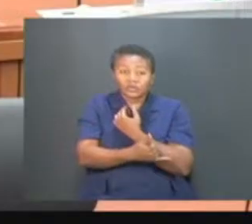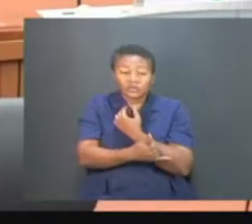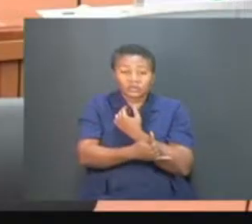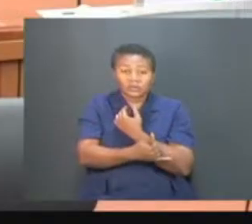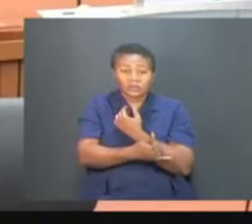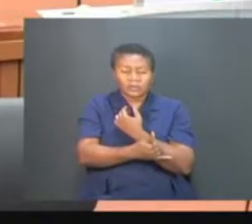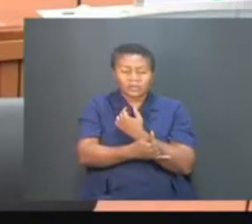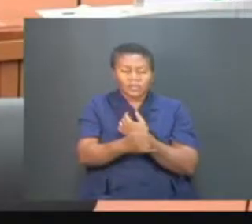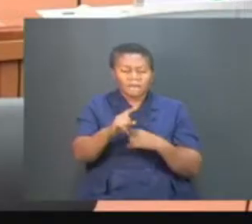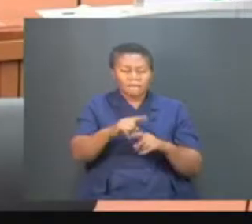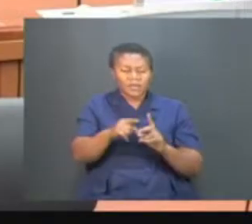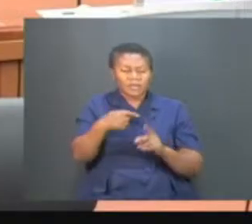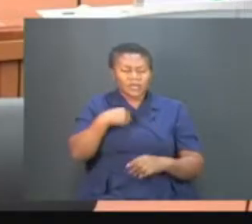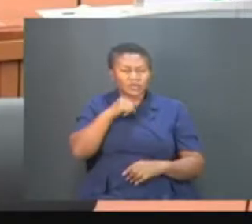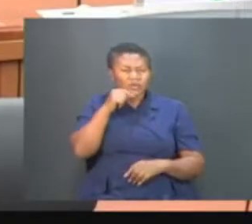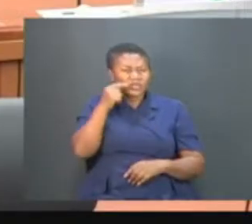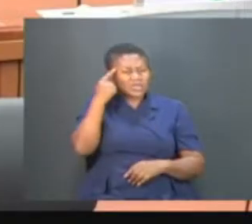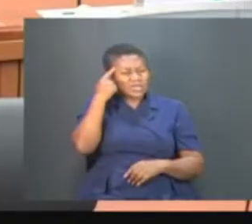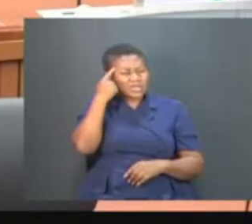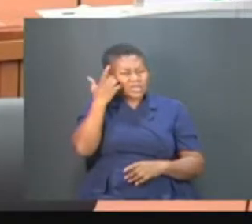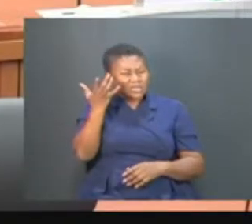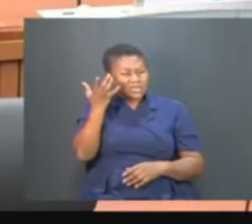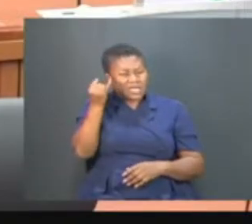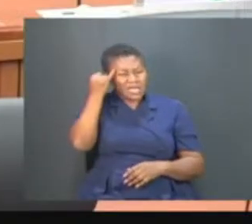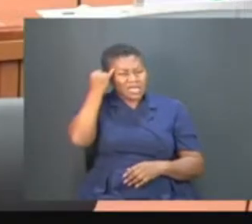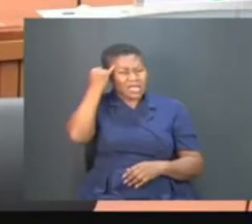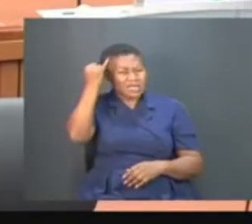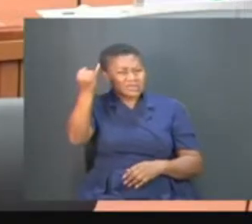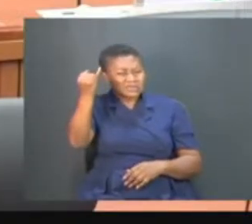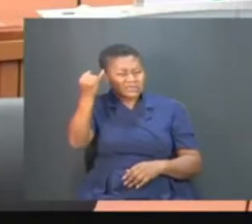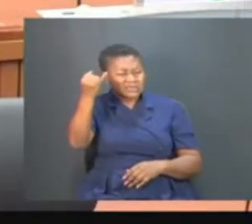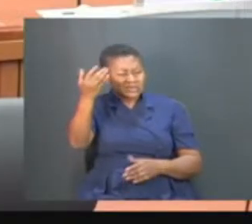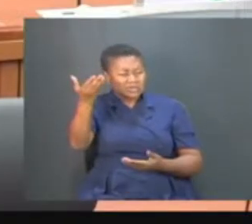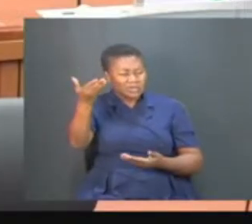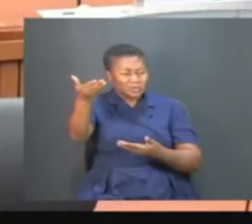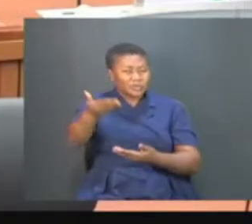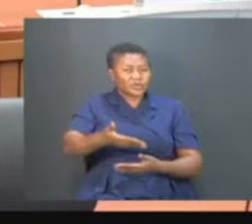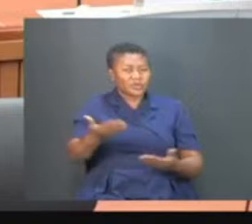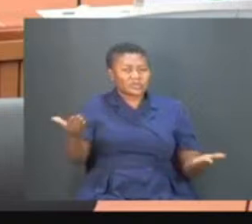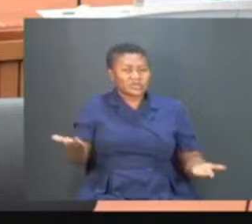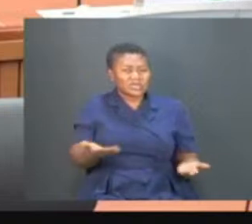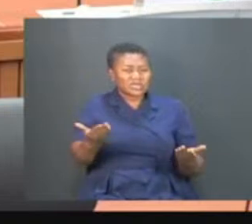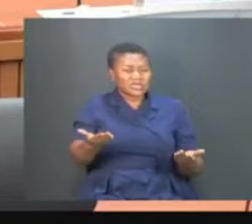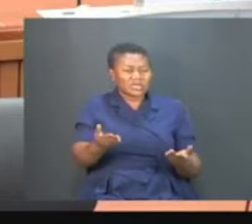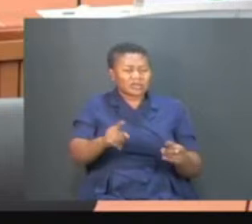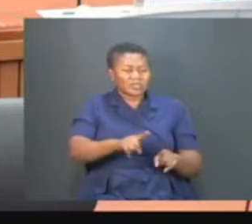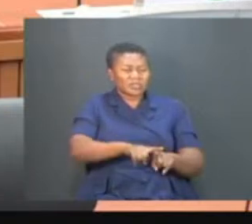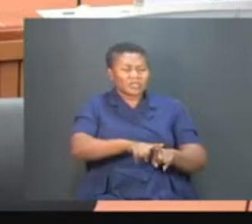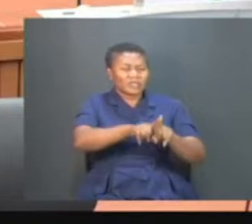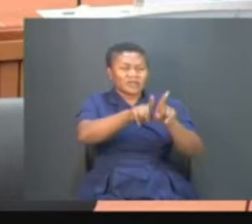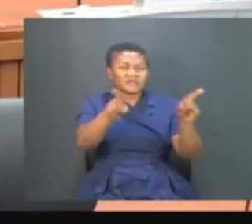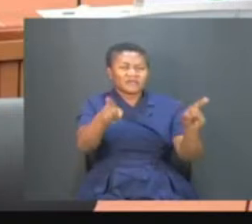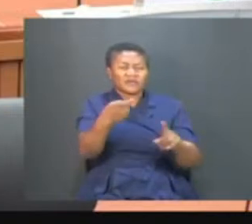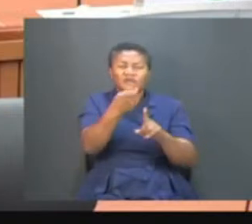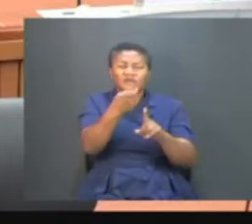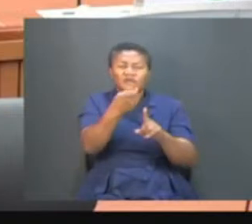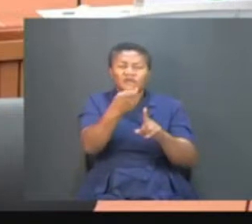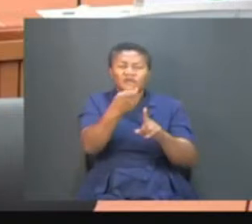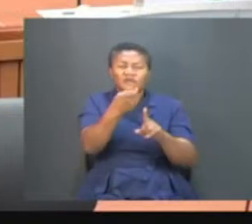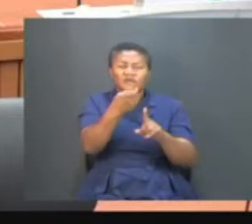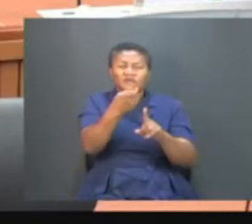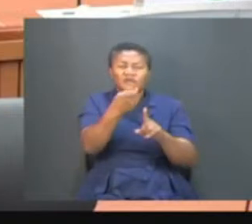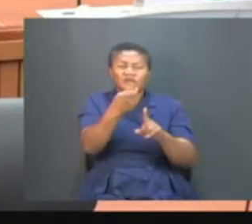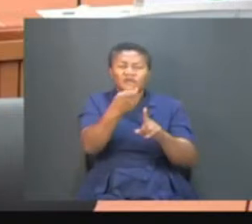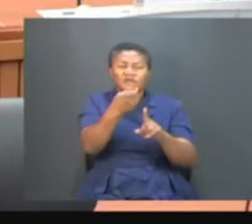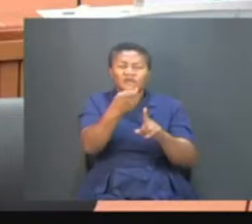that is coming, that has been brought in this house, is different from what the